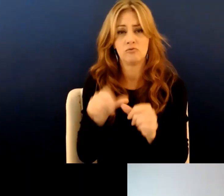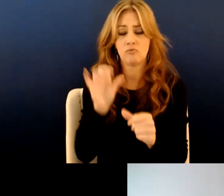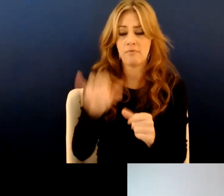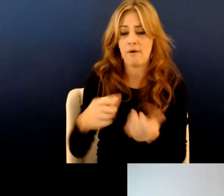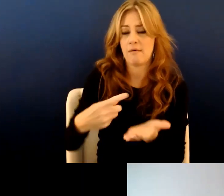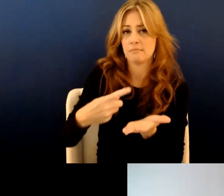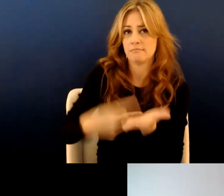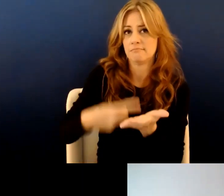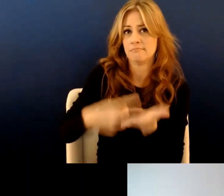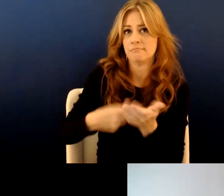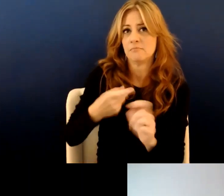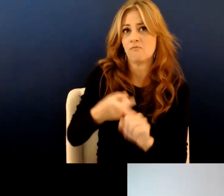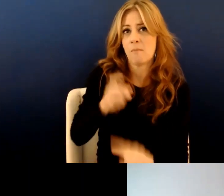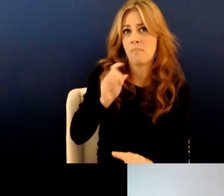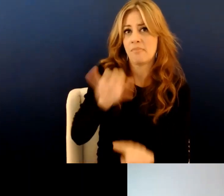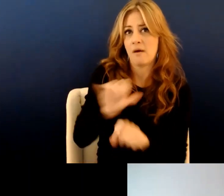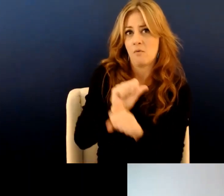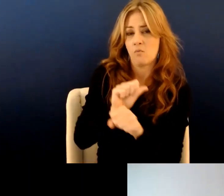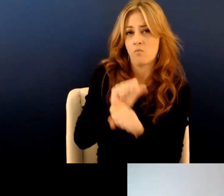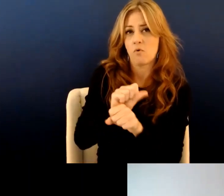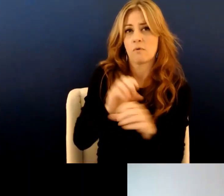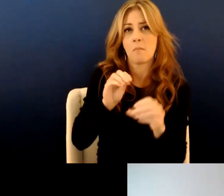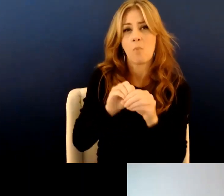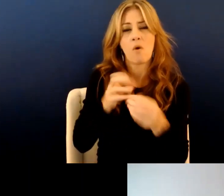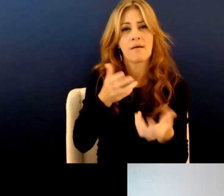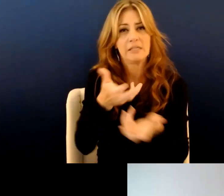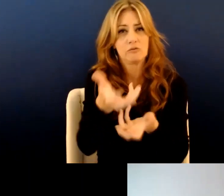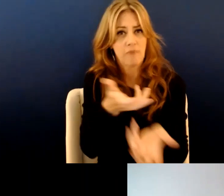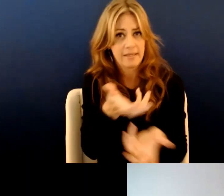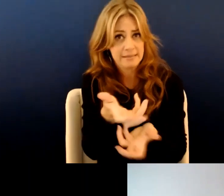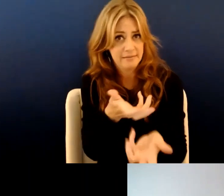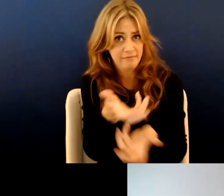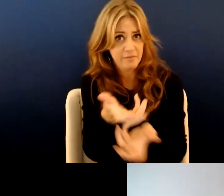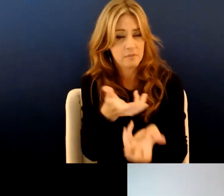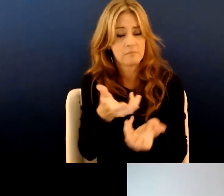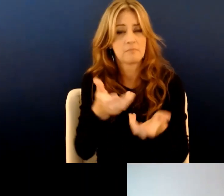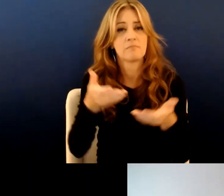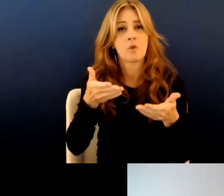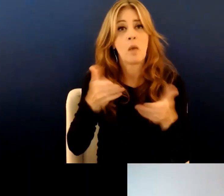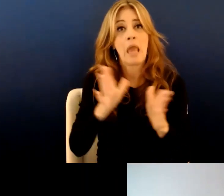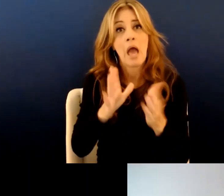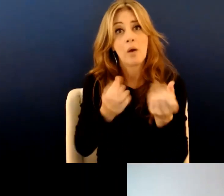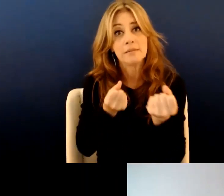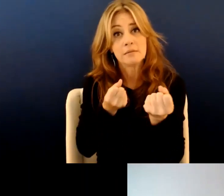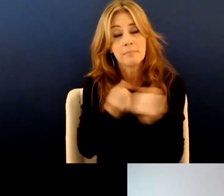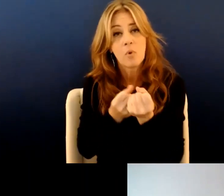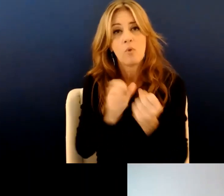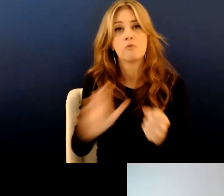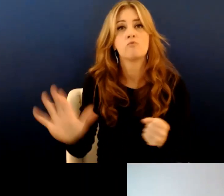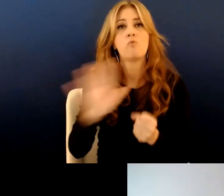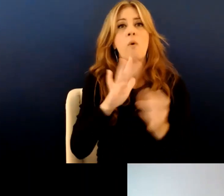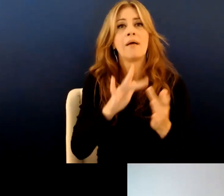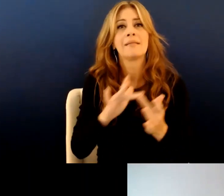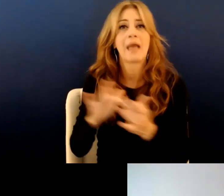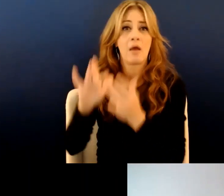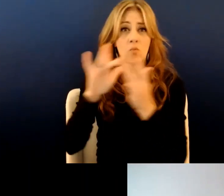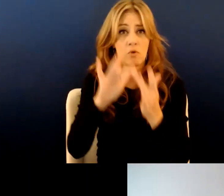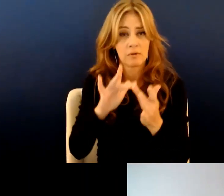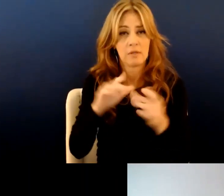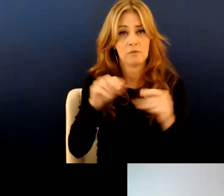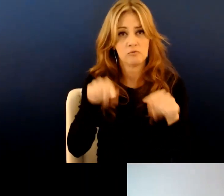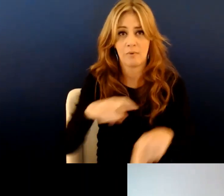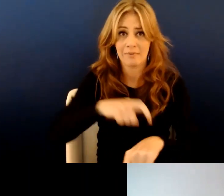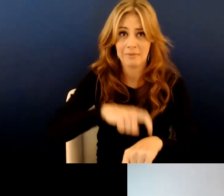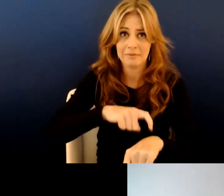that work in an interactive mode that will permit and support your networking during this time